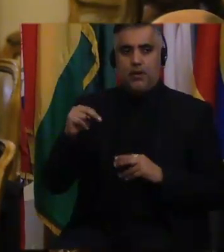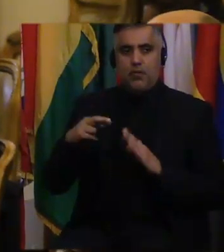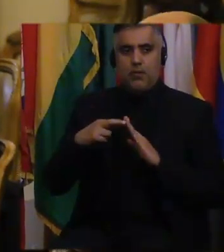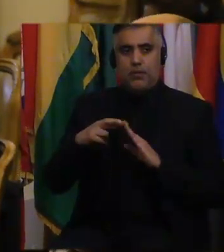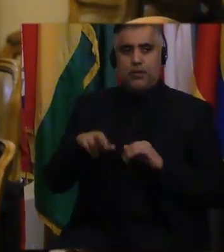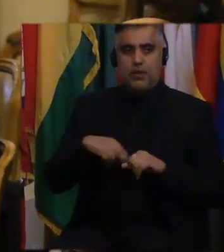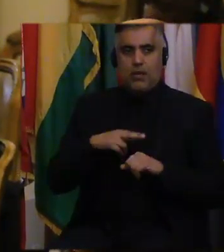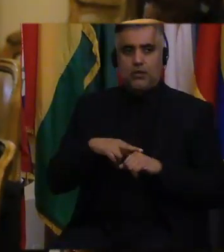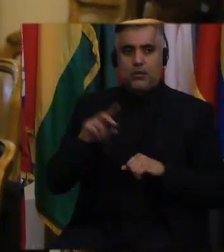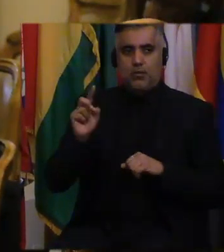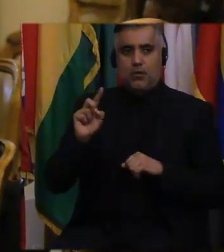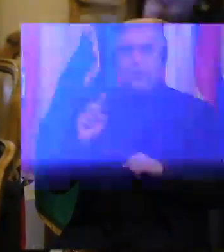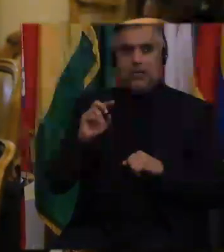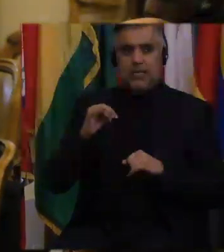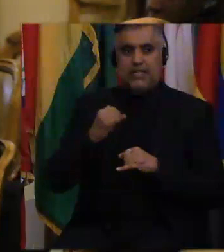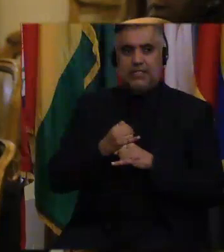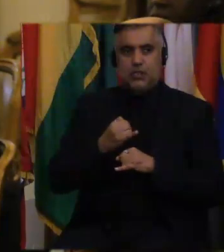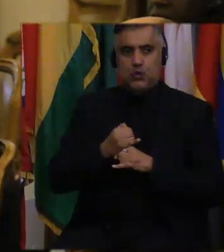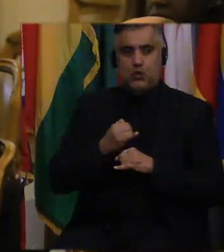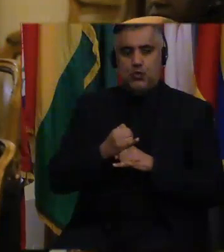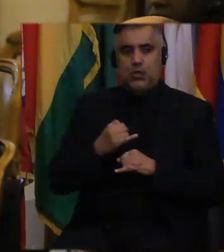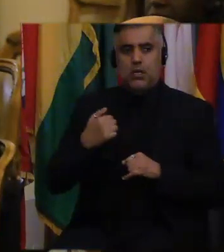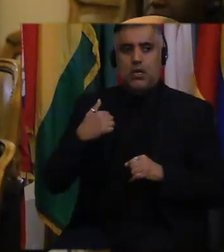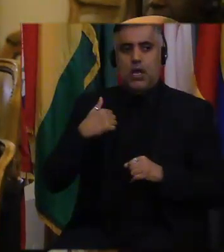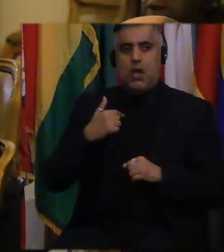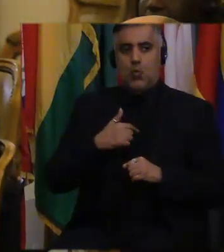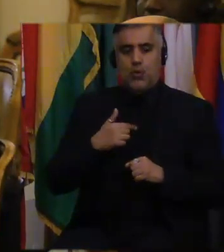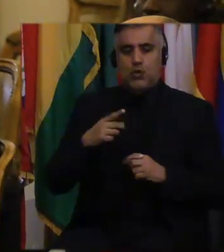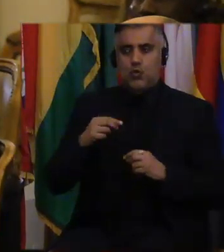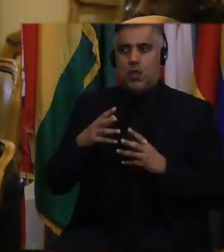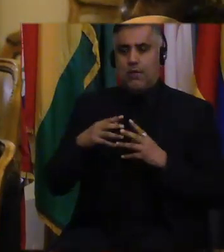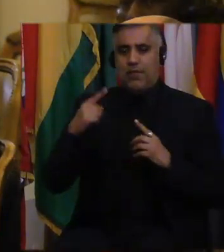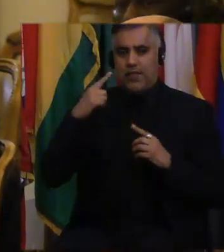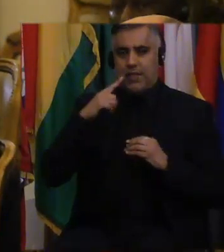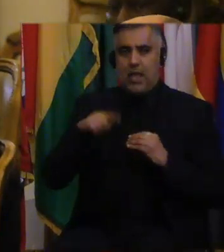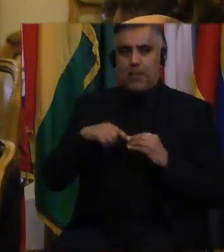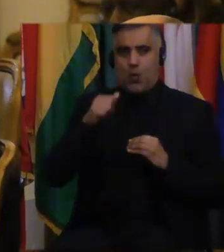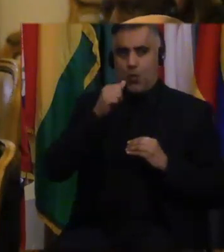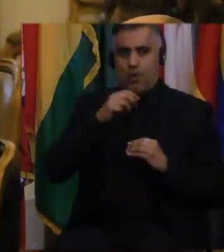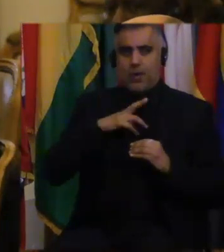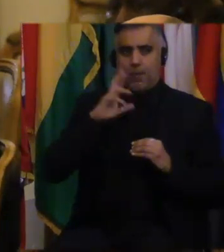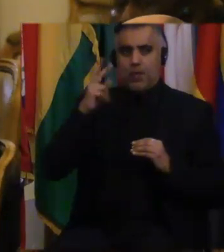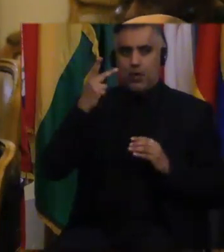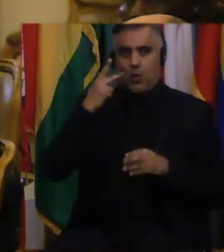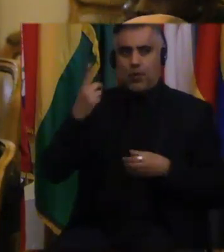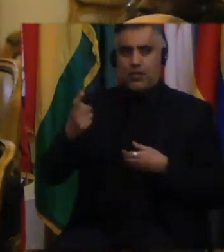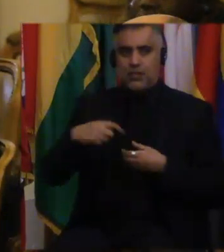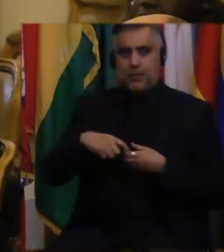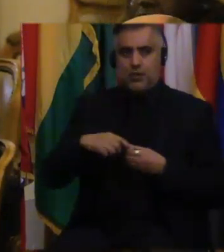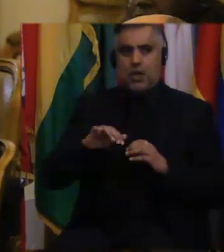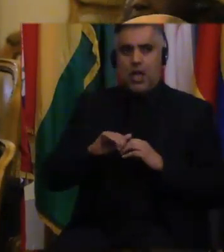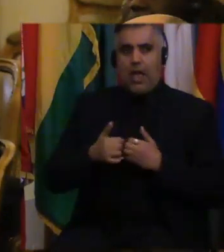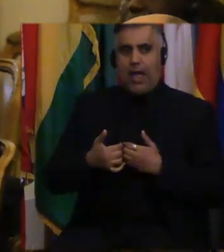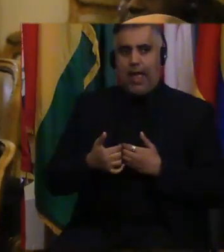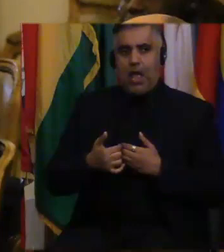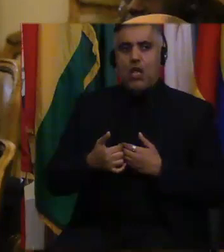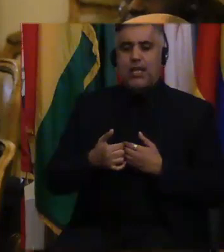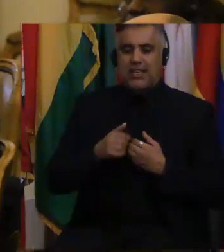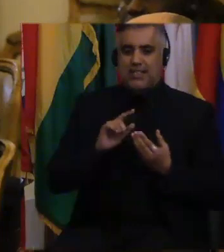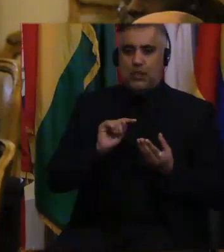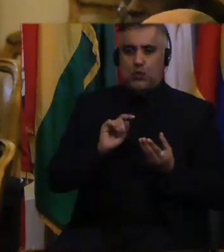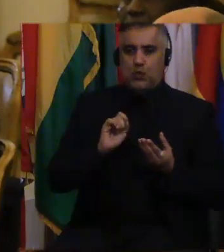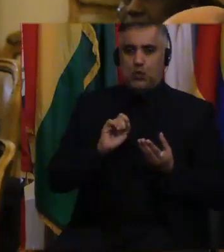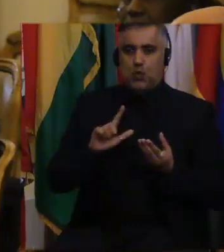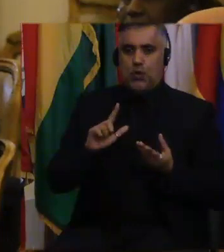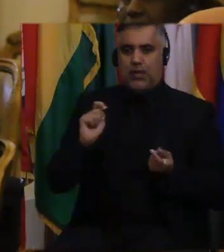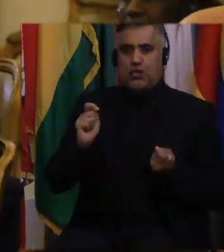of the National Democratic Institute, and we do a lot of thinking about women's political participation and how it can be a tool that